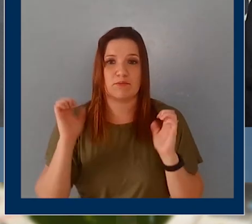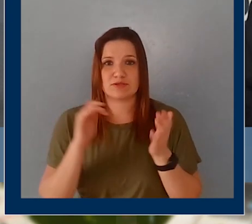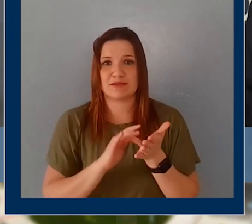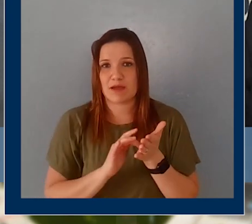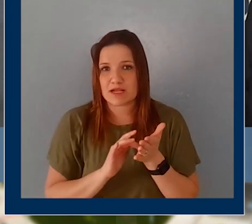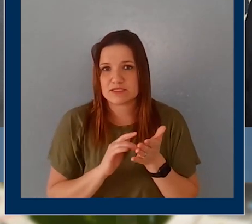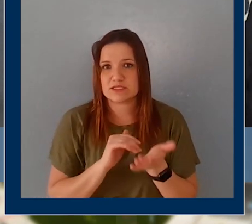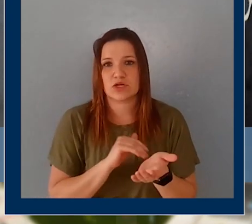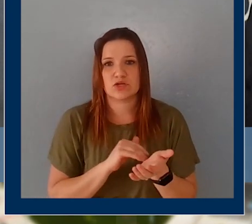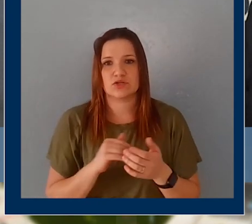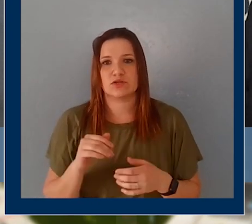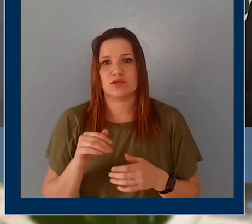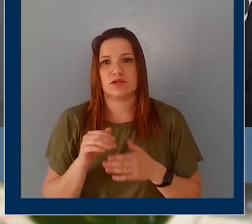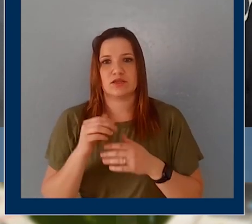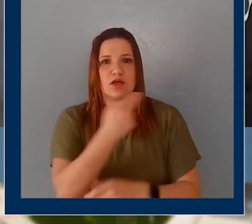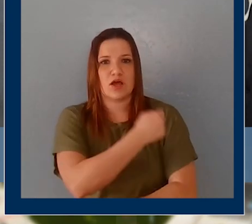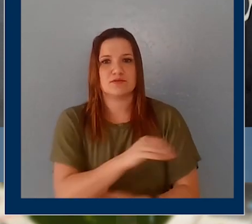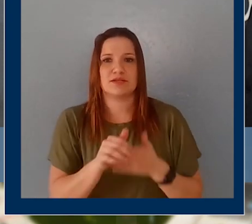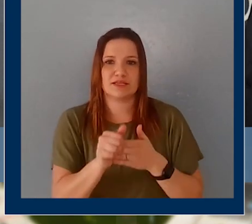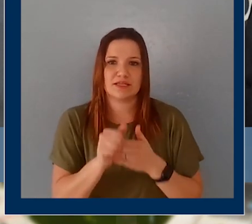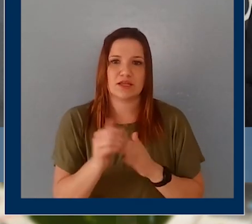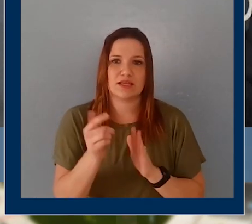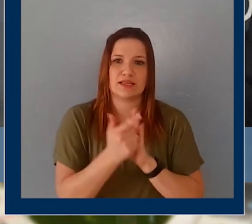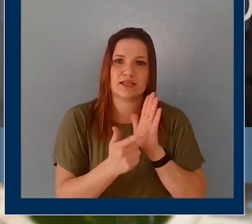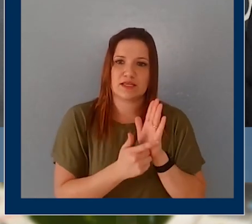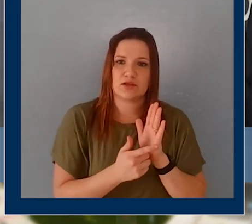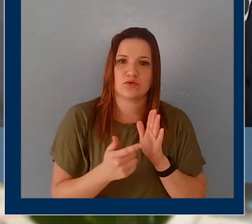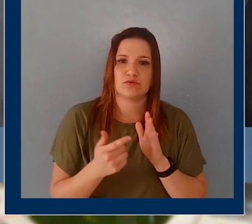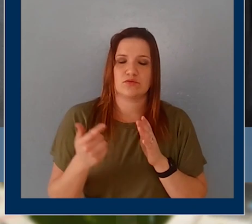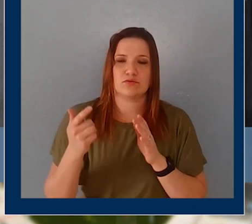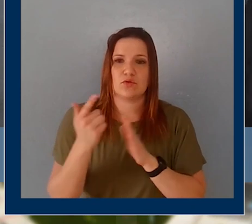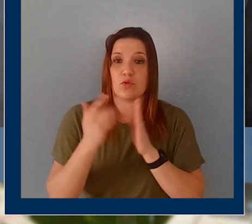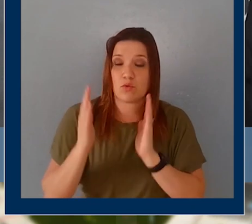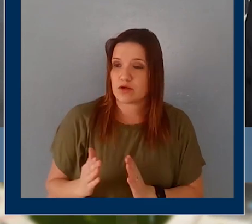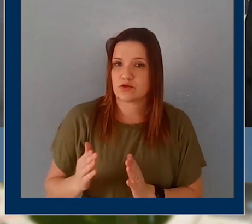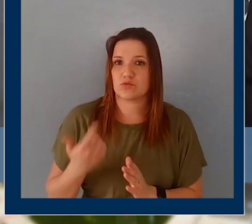health system and the North Texas University health system, who had already developed